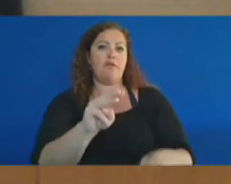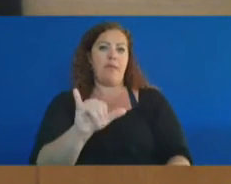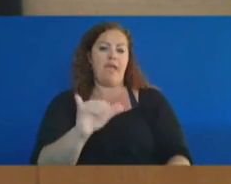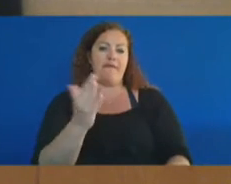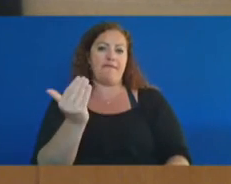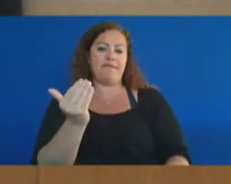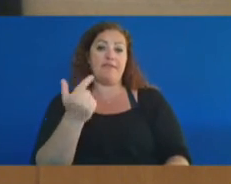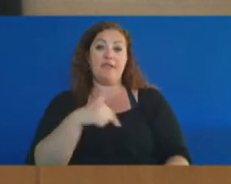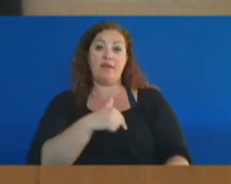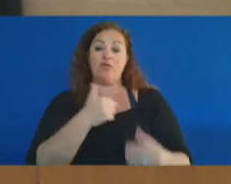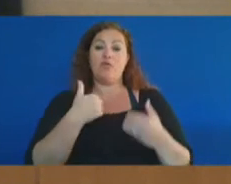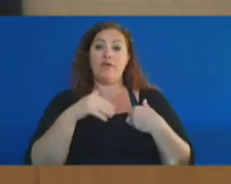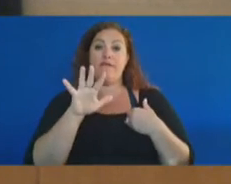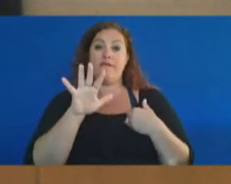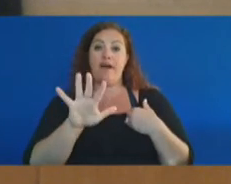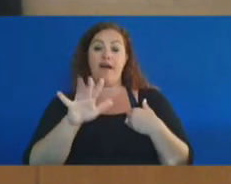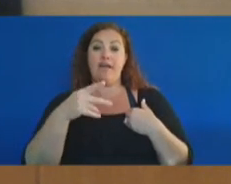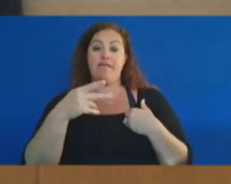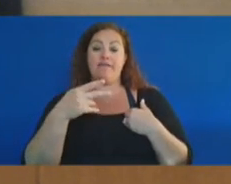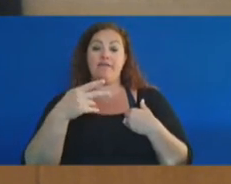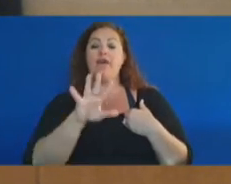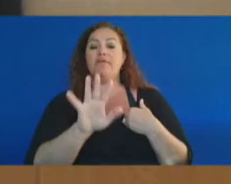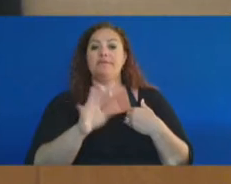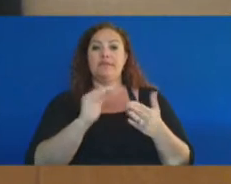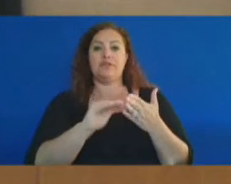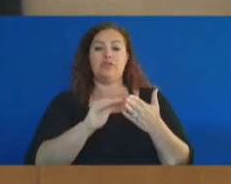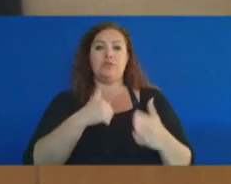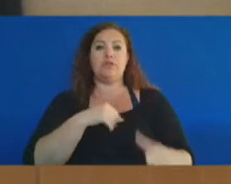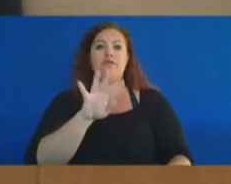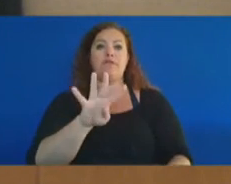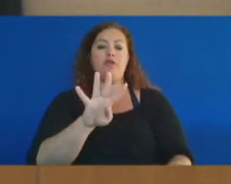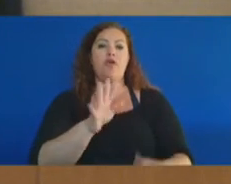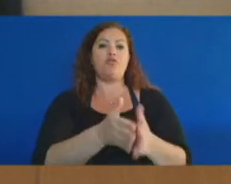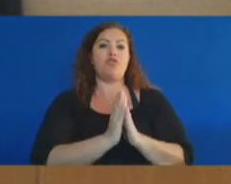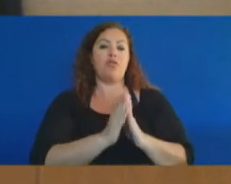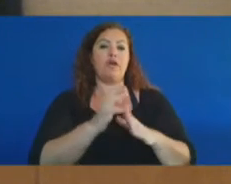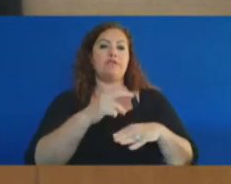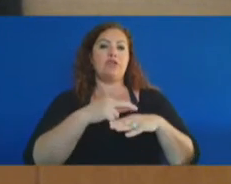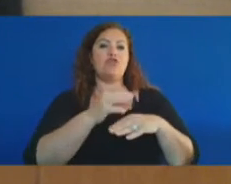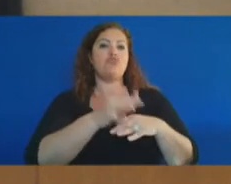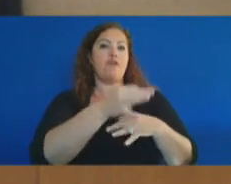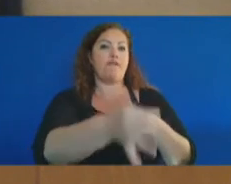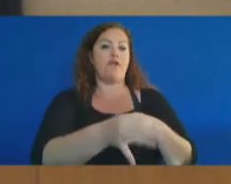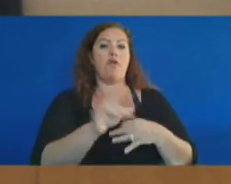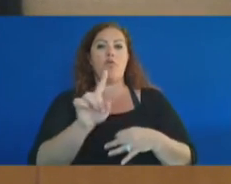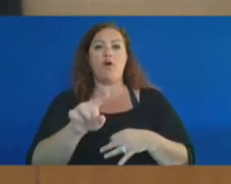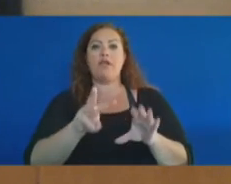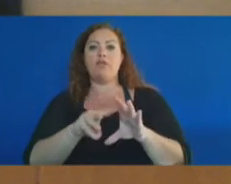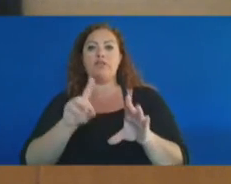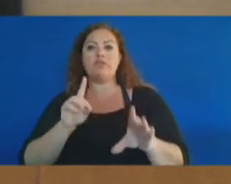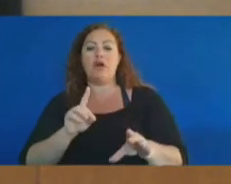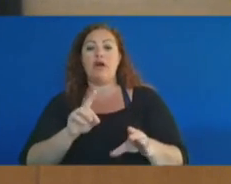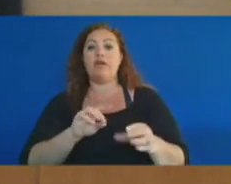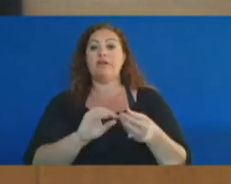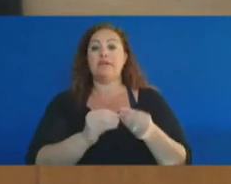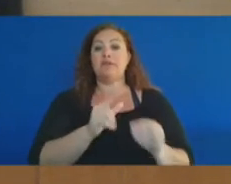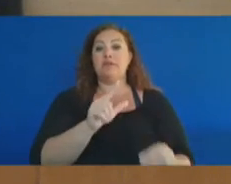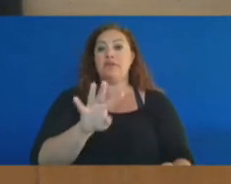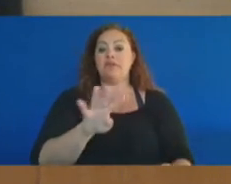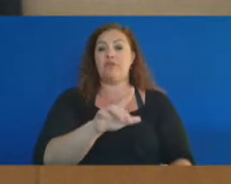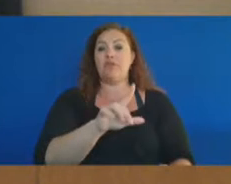hearings that are requesting excuse me four requesting deferral and one requesting a withdrawal the first item 24 2019